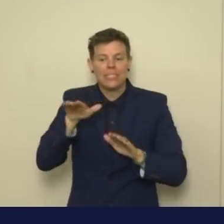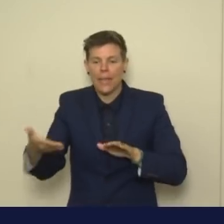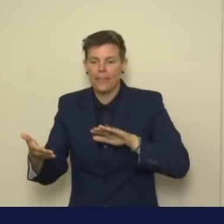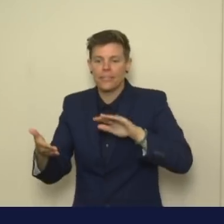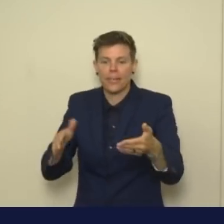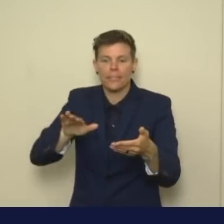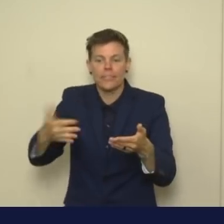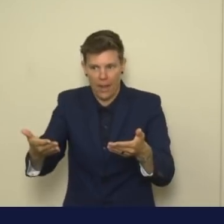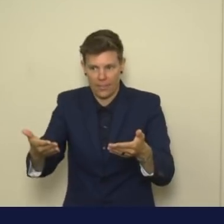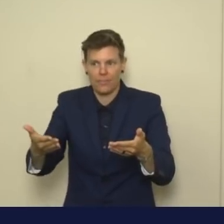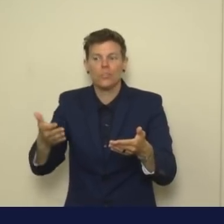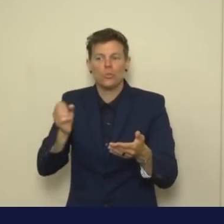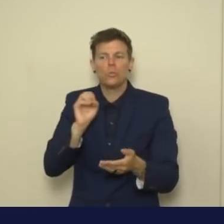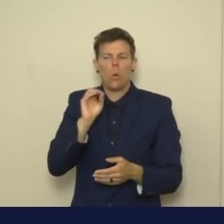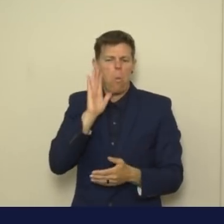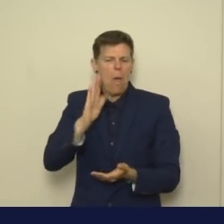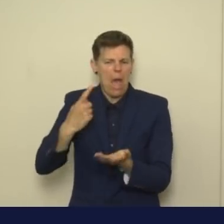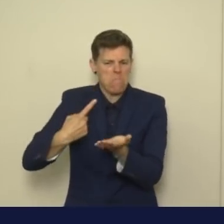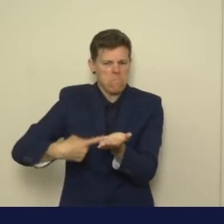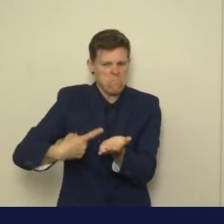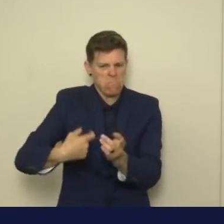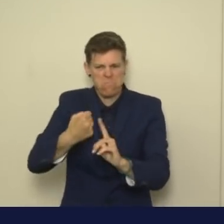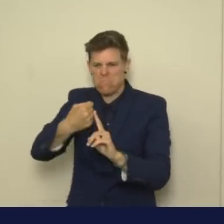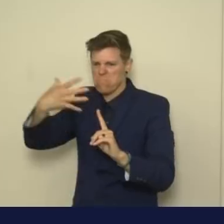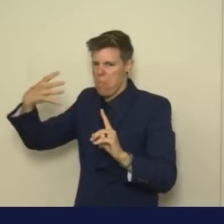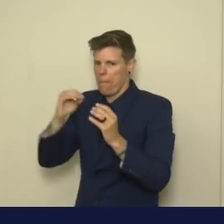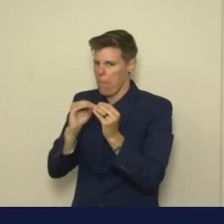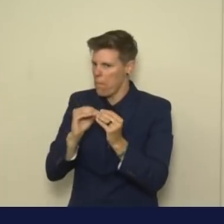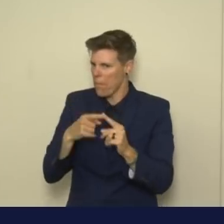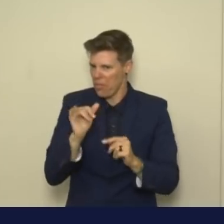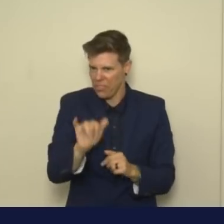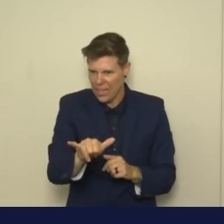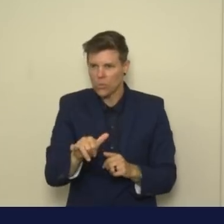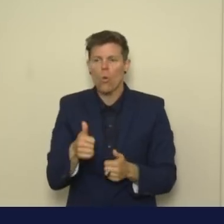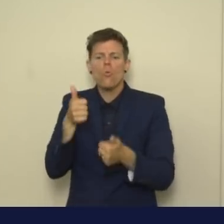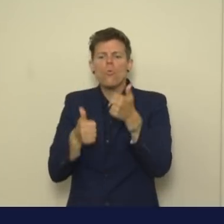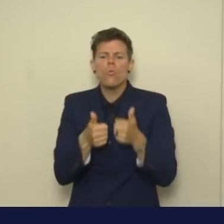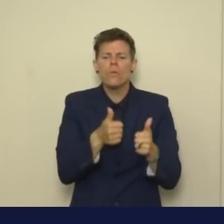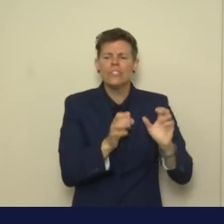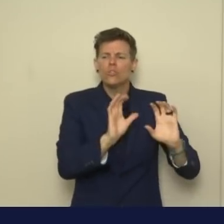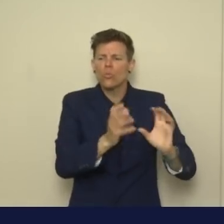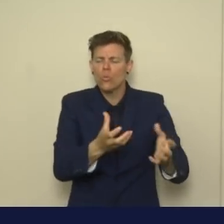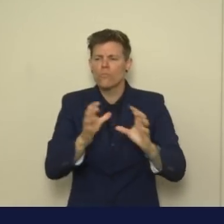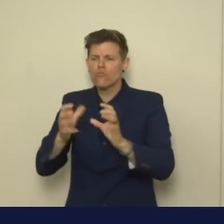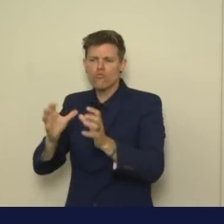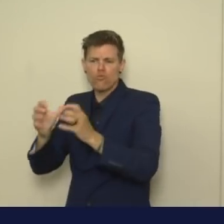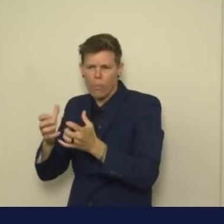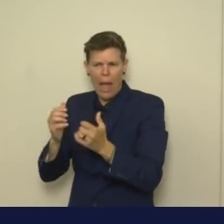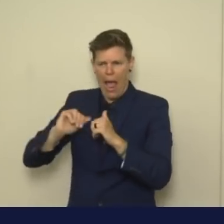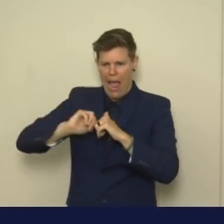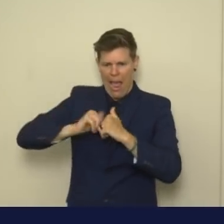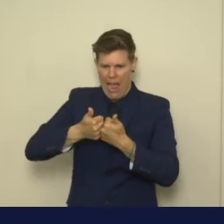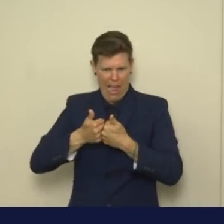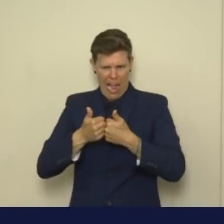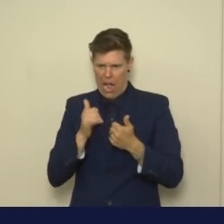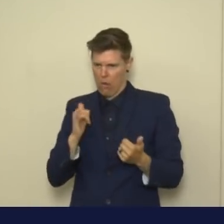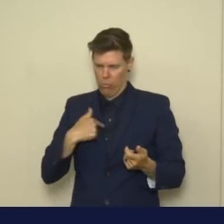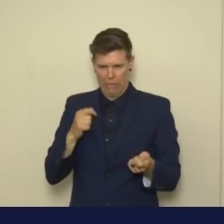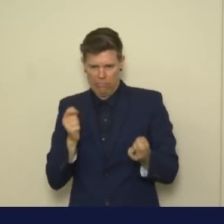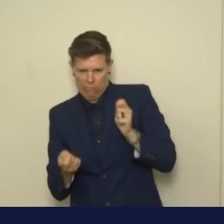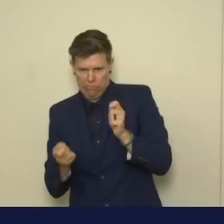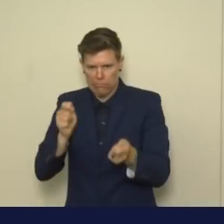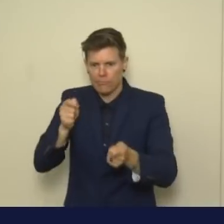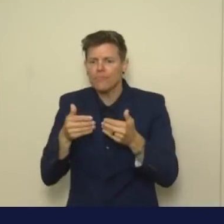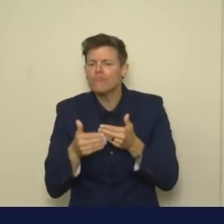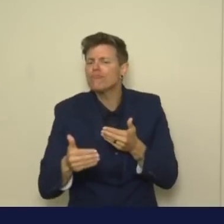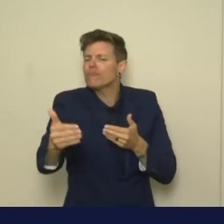the populations who are currently impacted by COVID that we think might shift this. So that's not terrible news, but it's